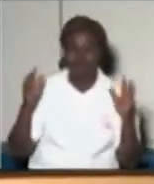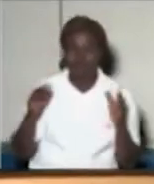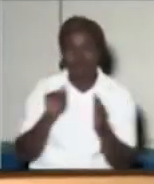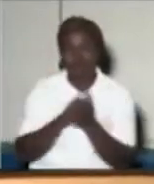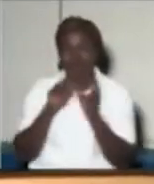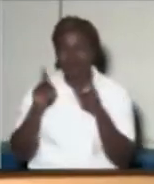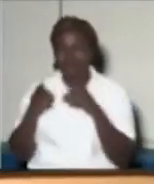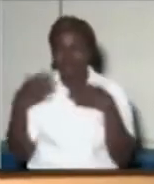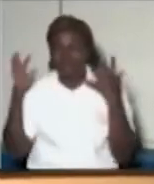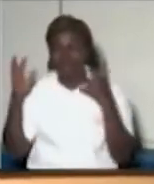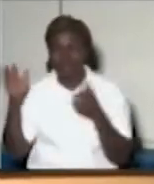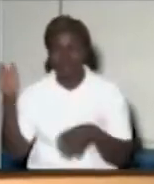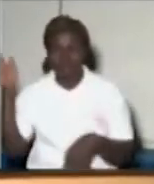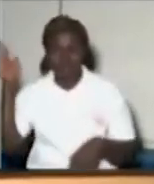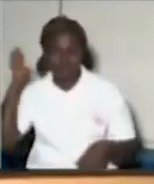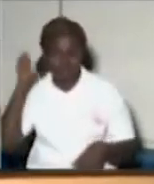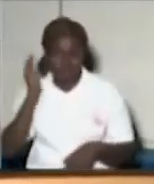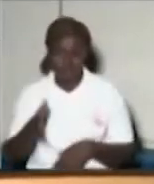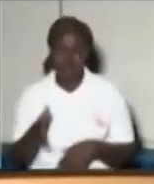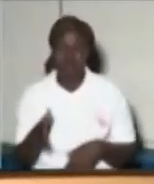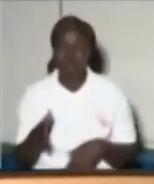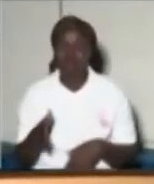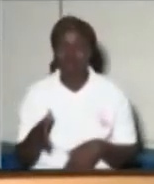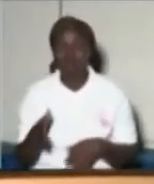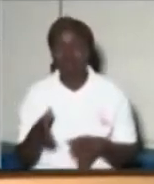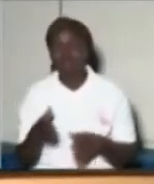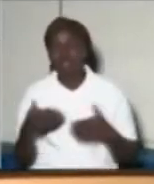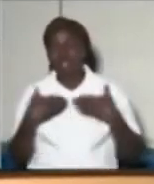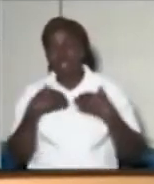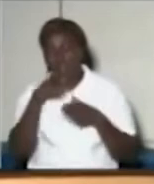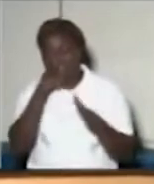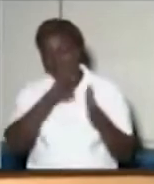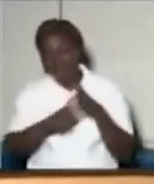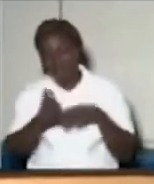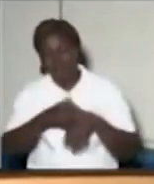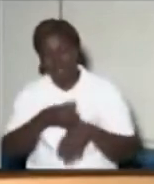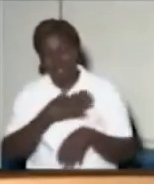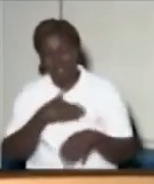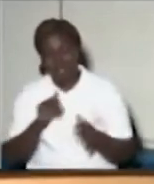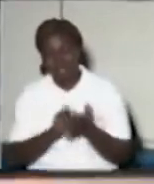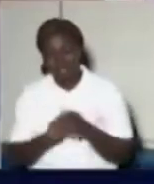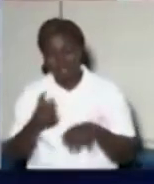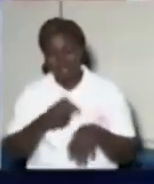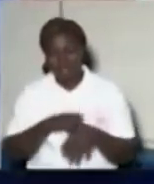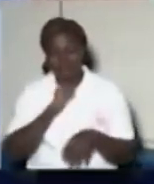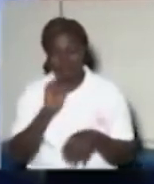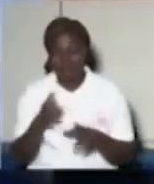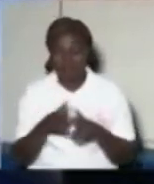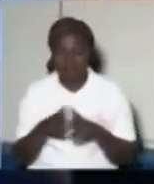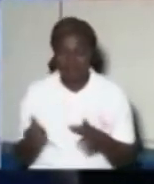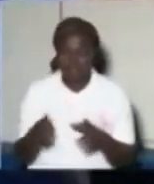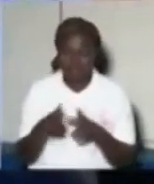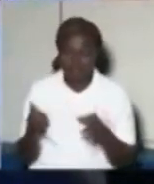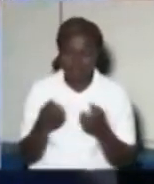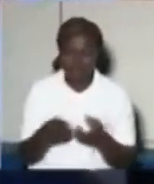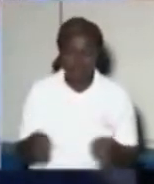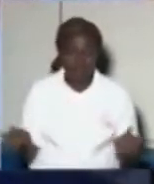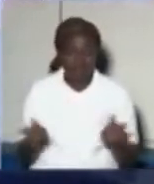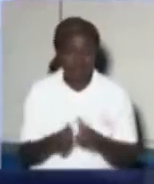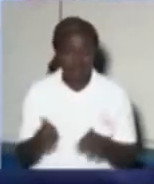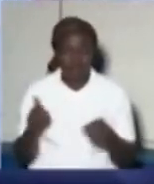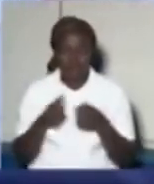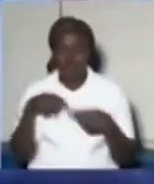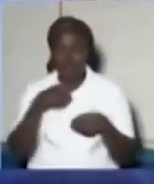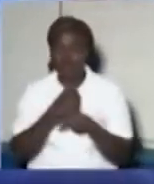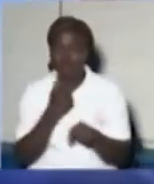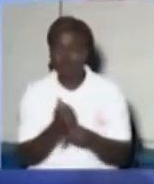And that time is very valuable, is very vital for him or her to make the necessary points.